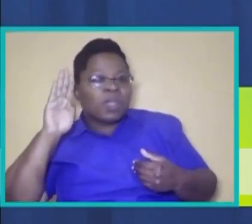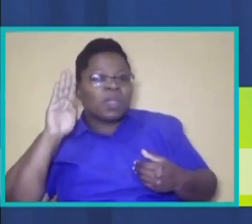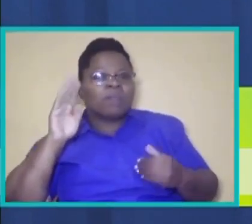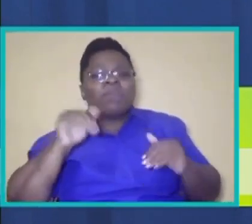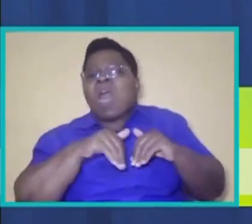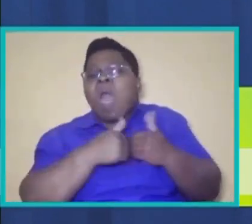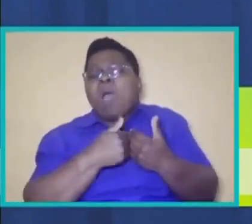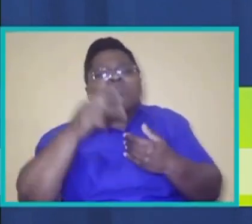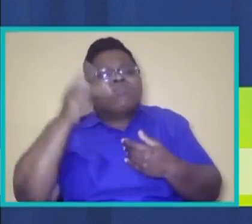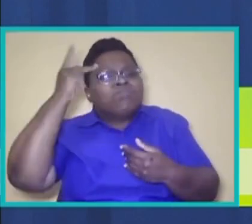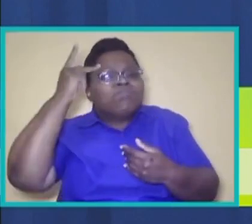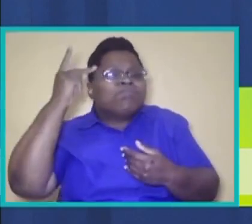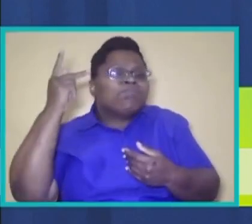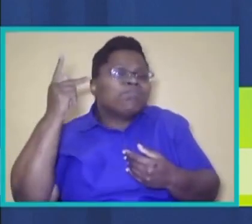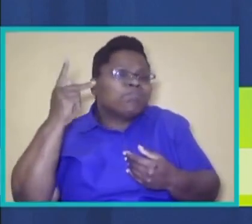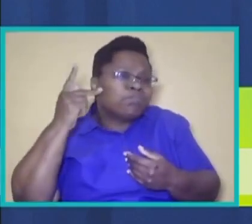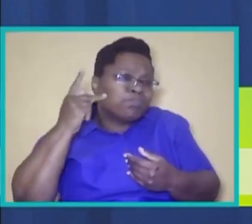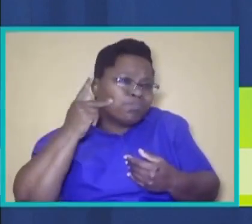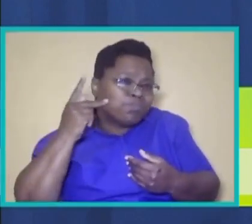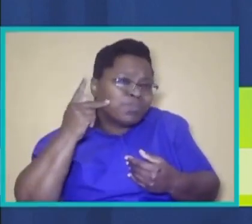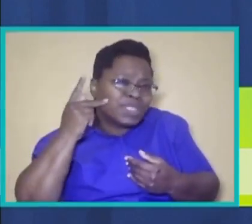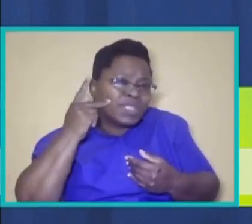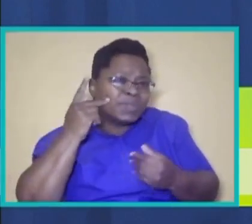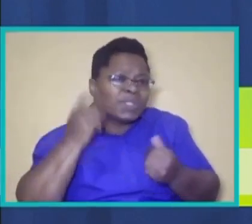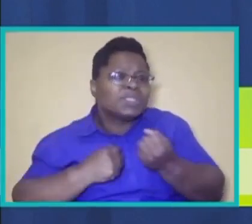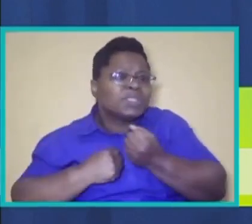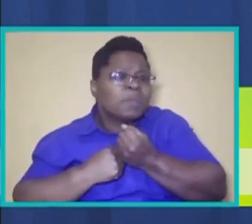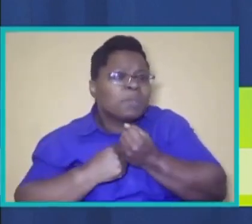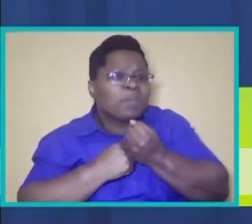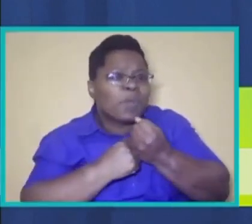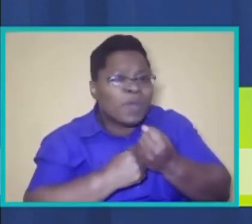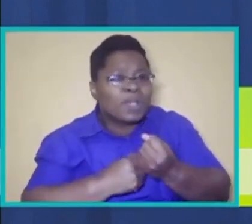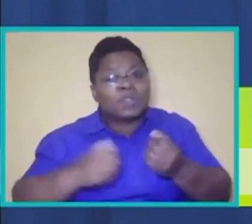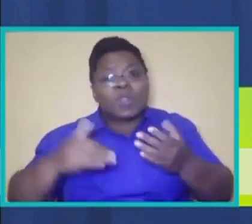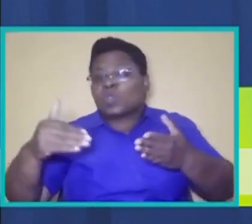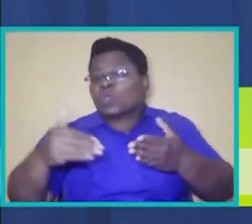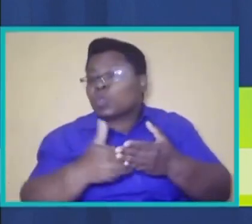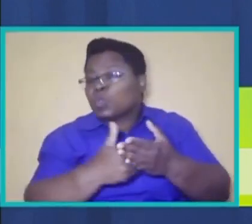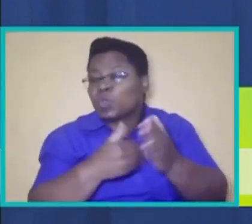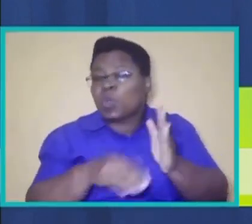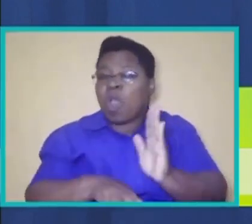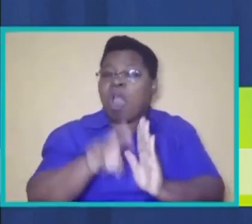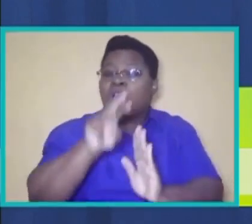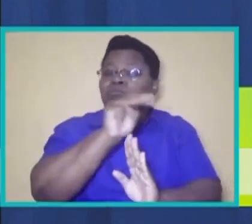installed, and how can teachers be supported when implementing that new curriculum?